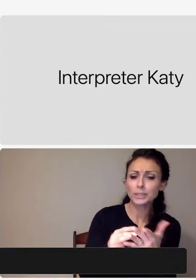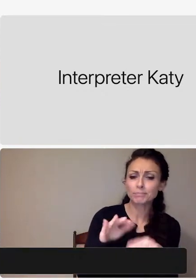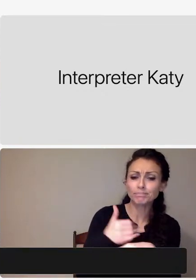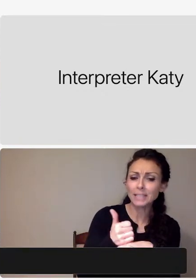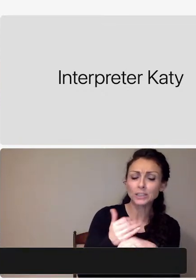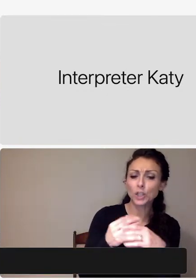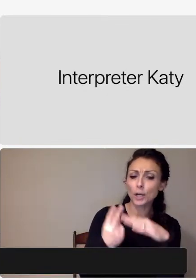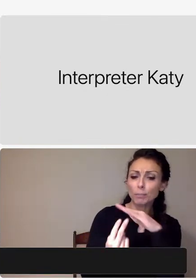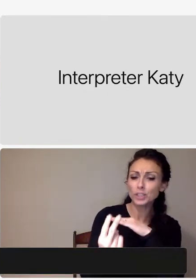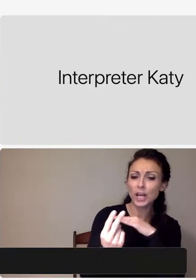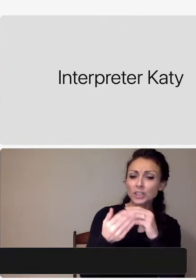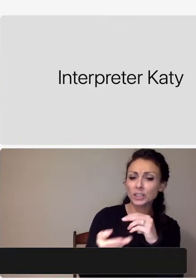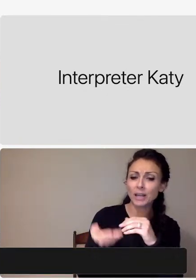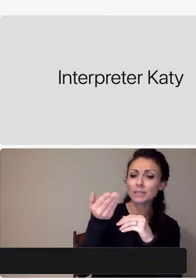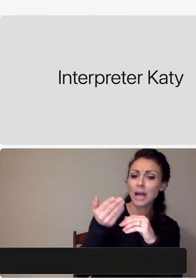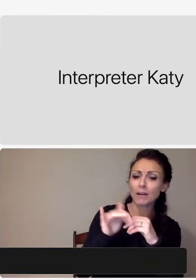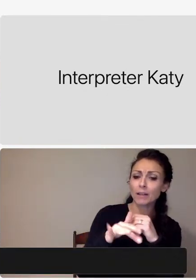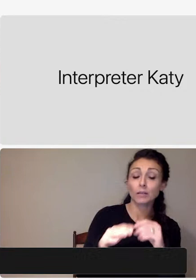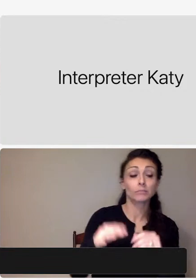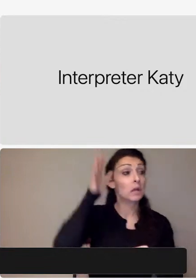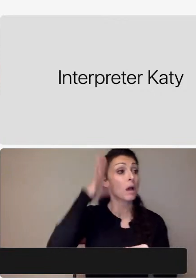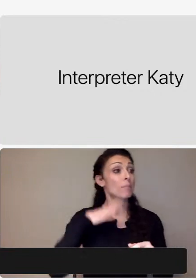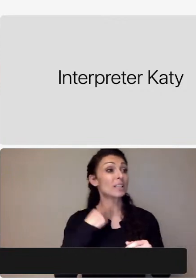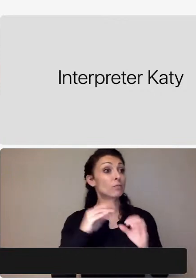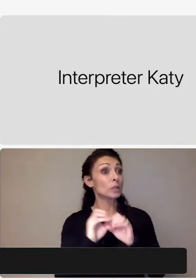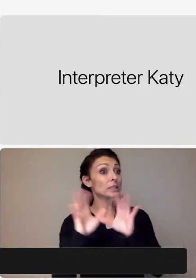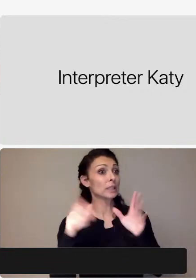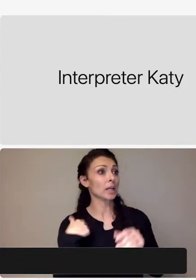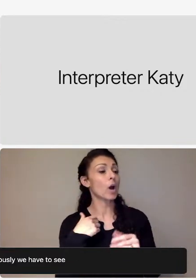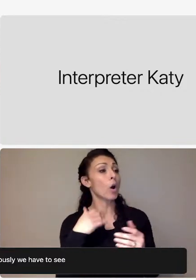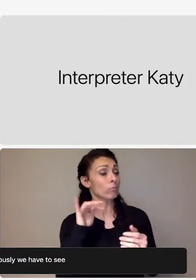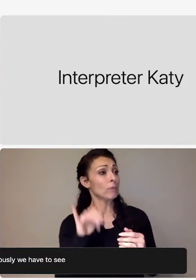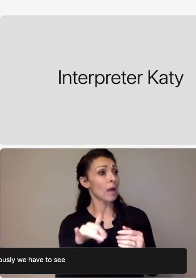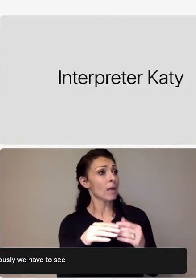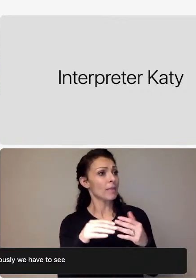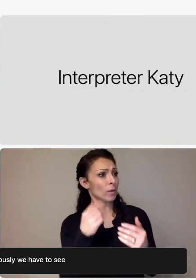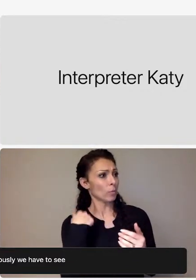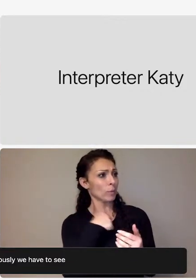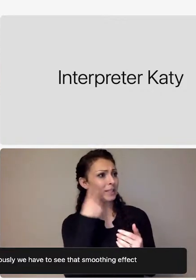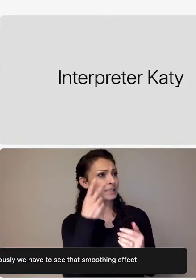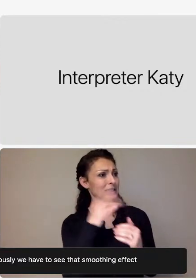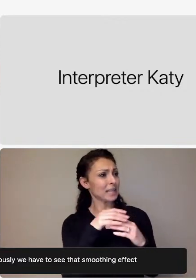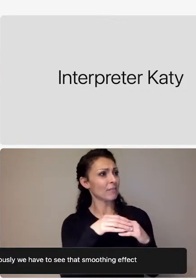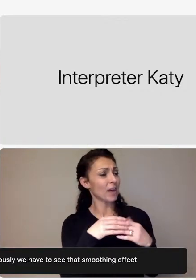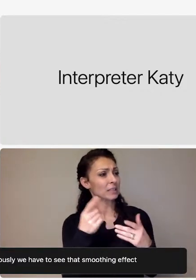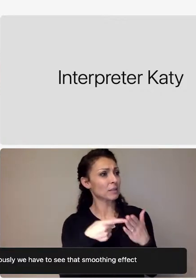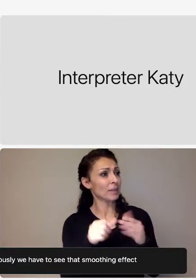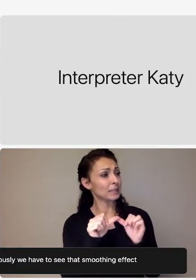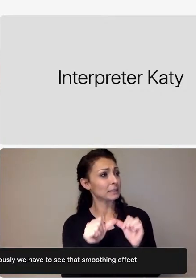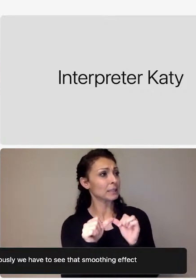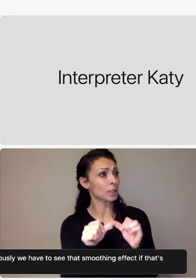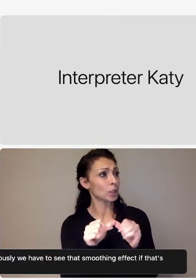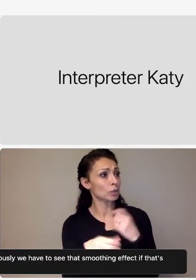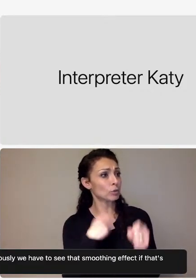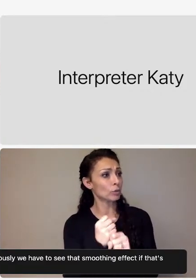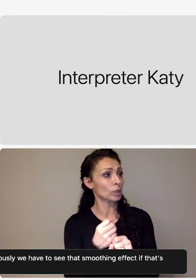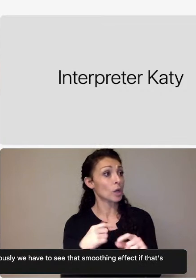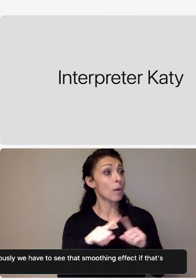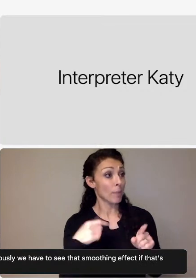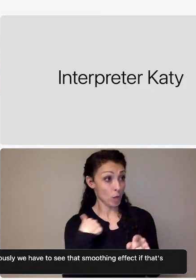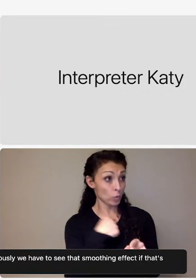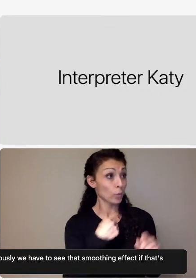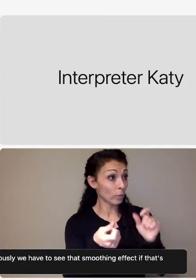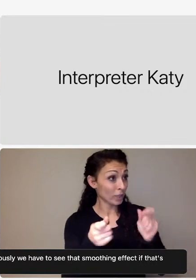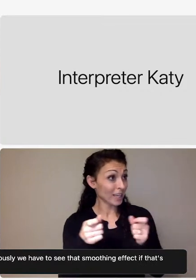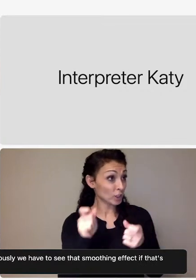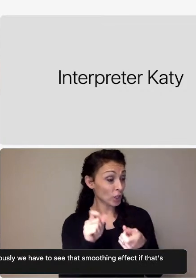than that and that's the beginning of the year obviously we have to see that smoothing effect throughout the year but that's something that you could we make the adjustments obviously accordingly right as